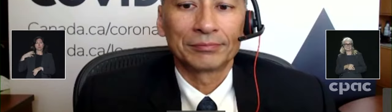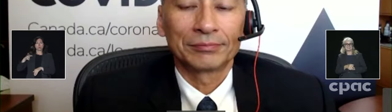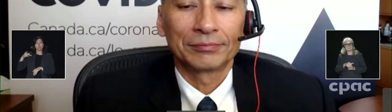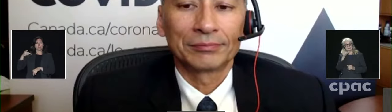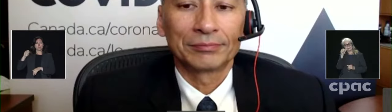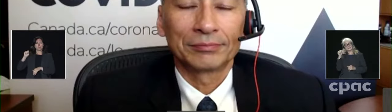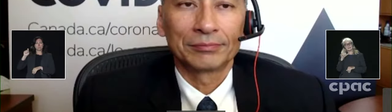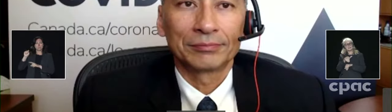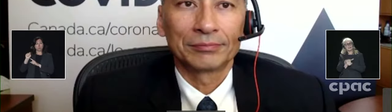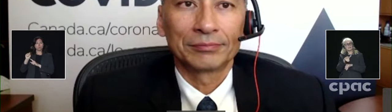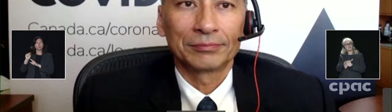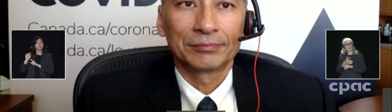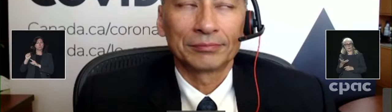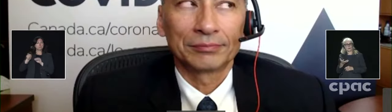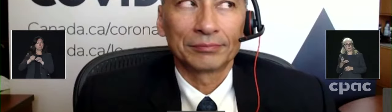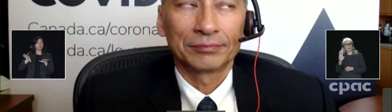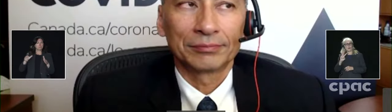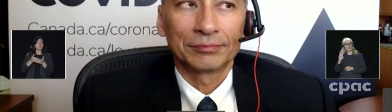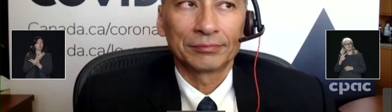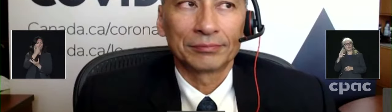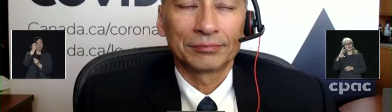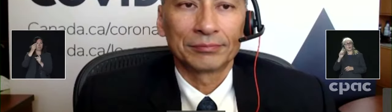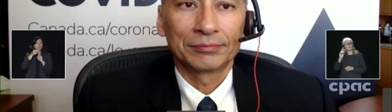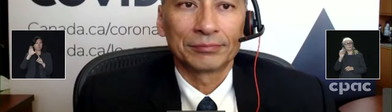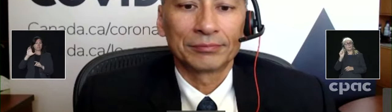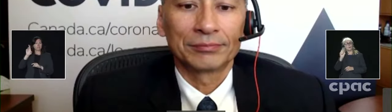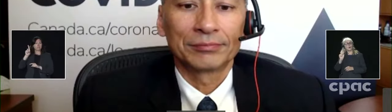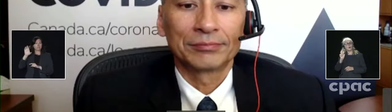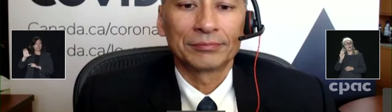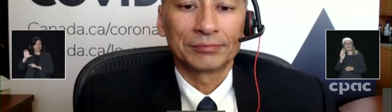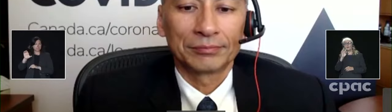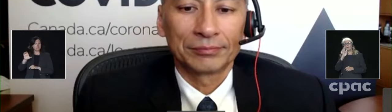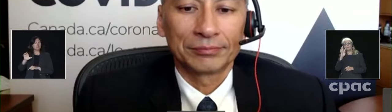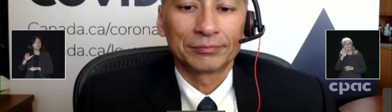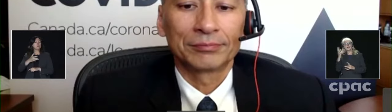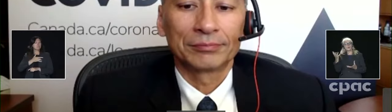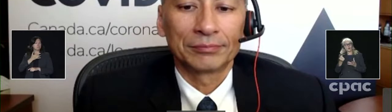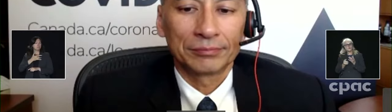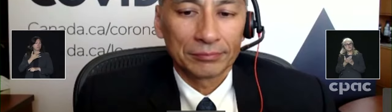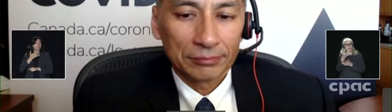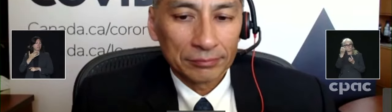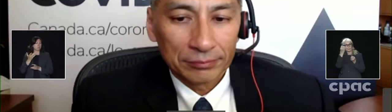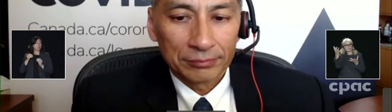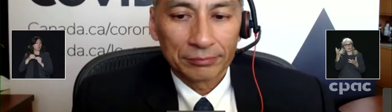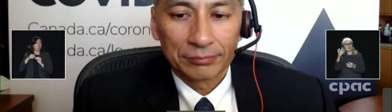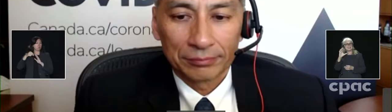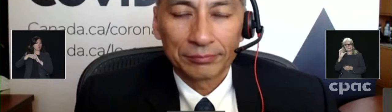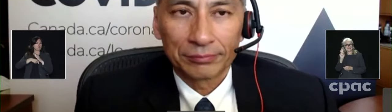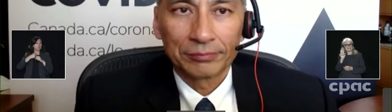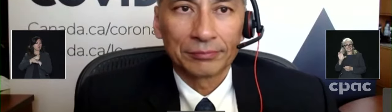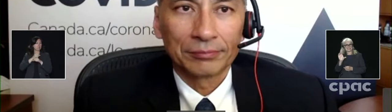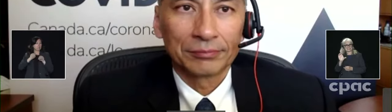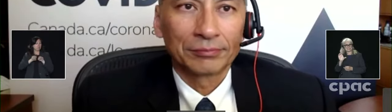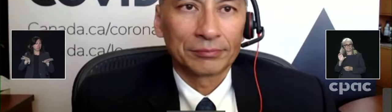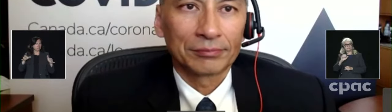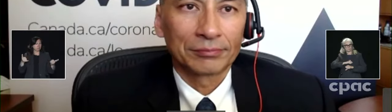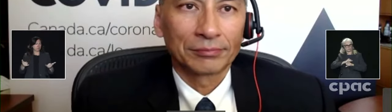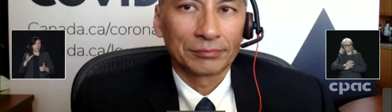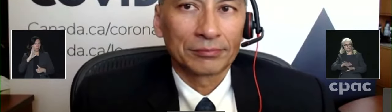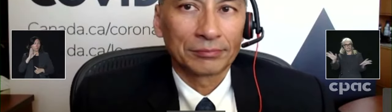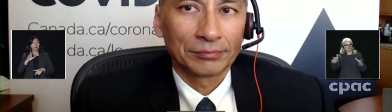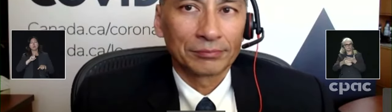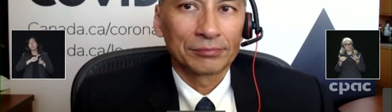reported on some new information from the CDC, which I believe will be releasing some more data today as well.